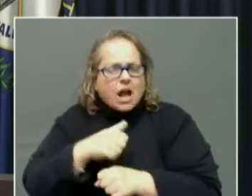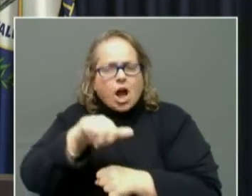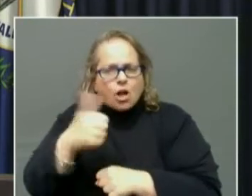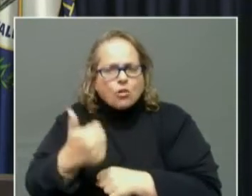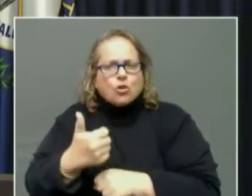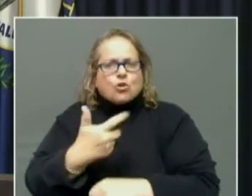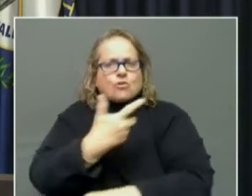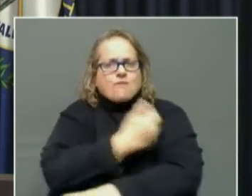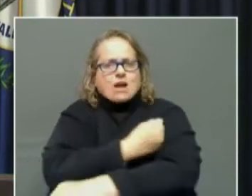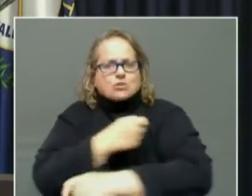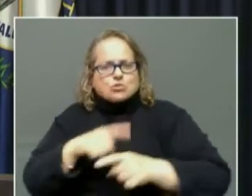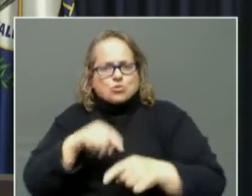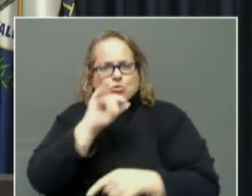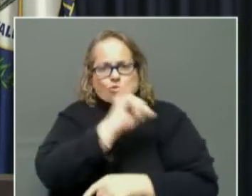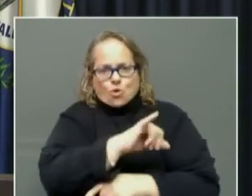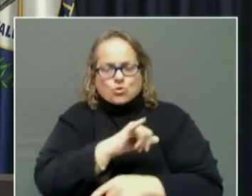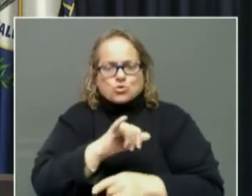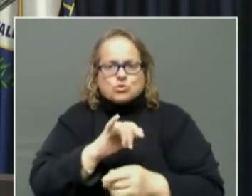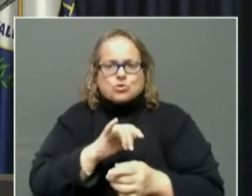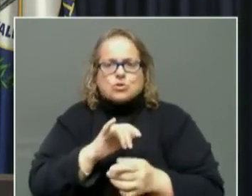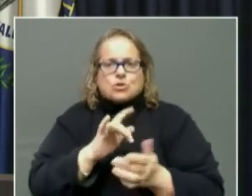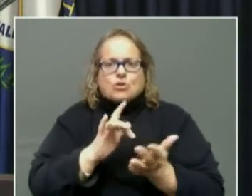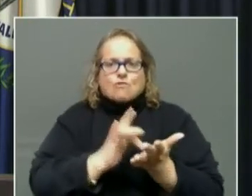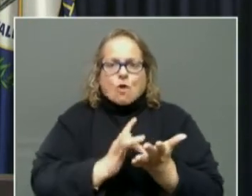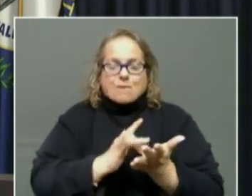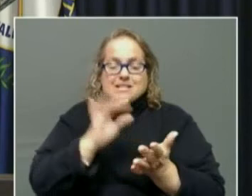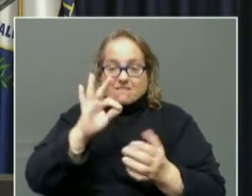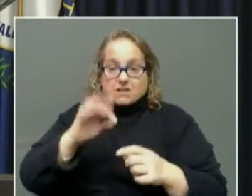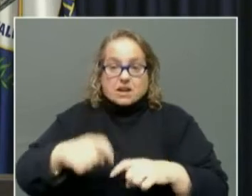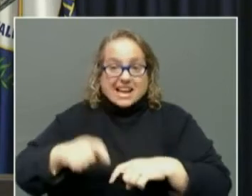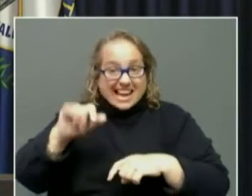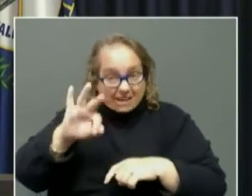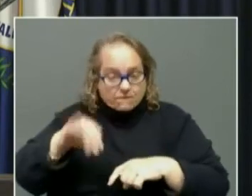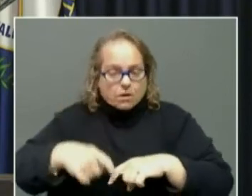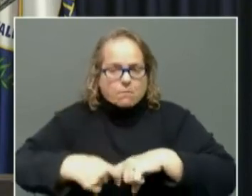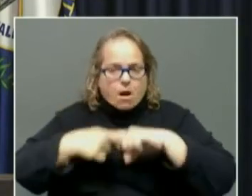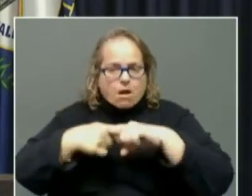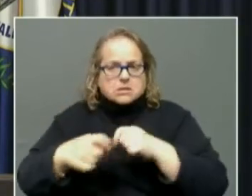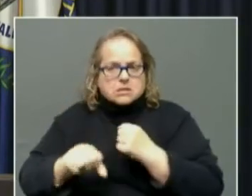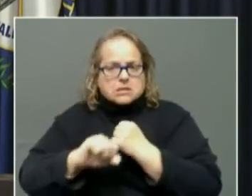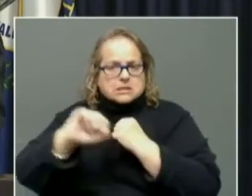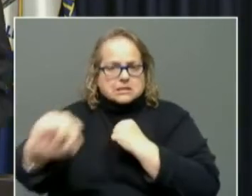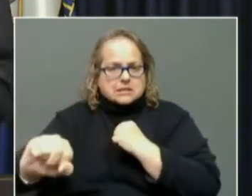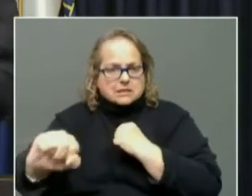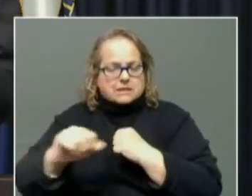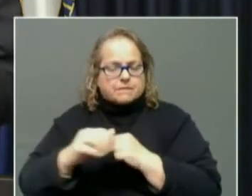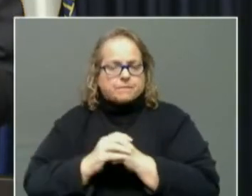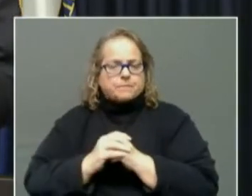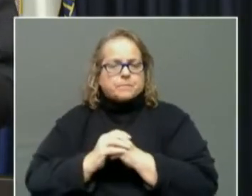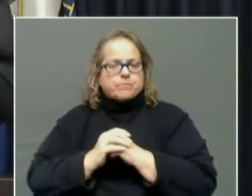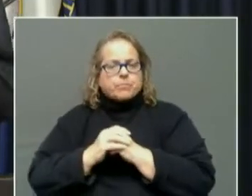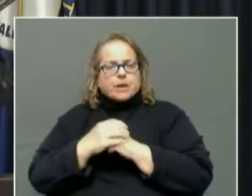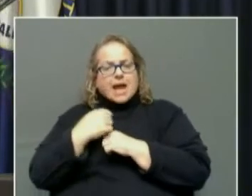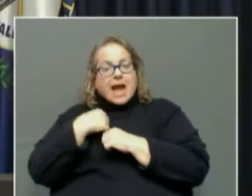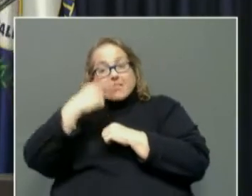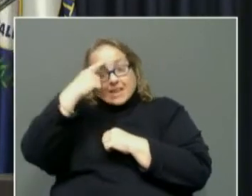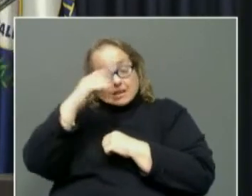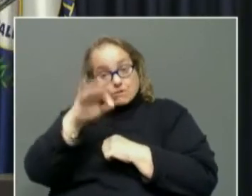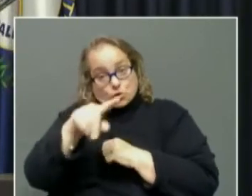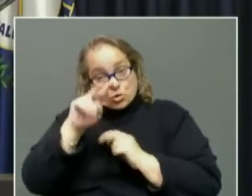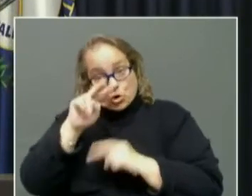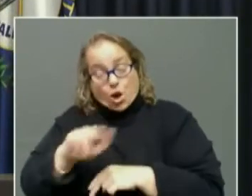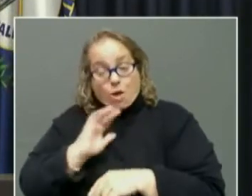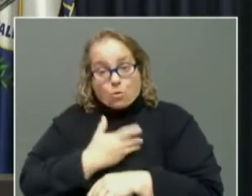those pharmacies if this pause is extended? So I think if you look at our map